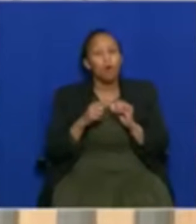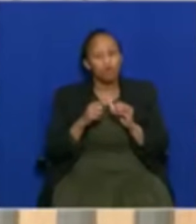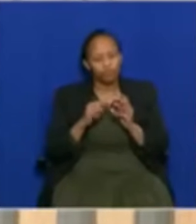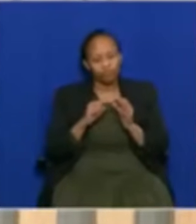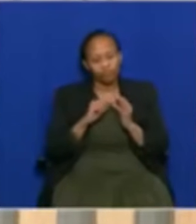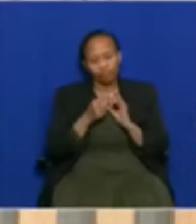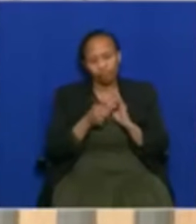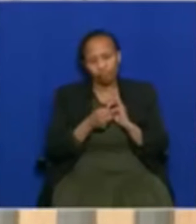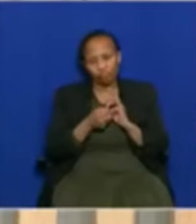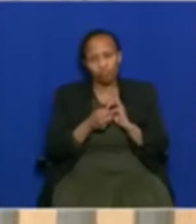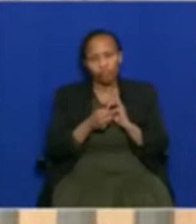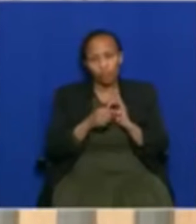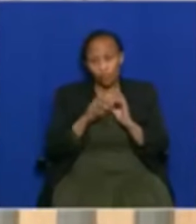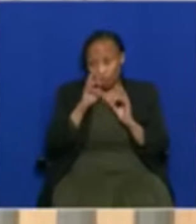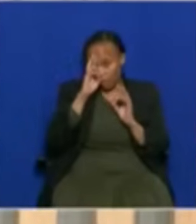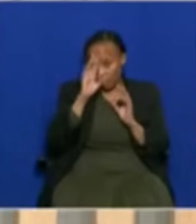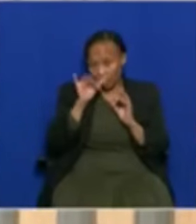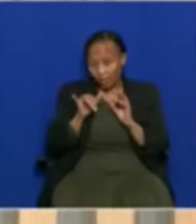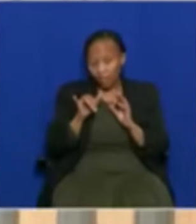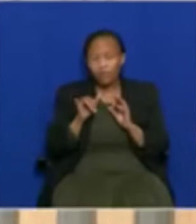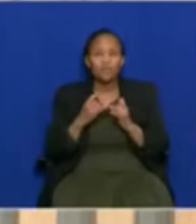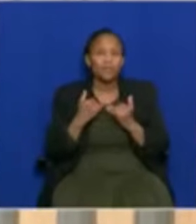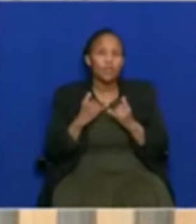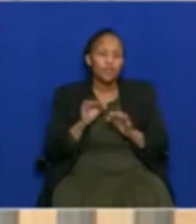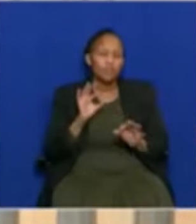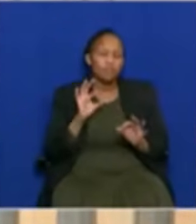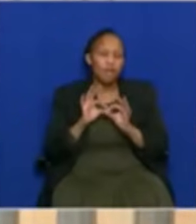of that one? So it was very specific